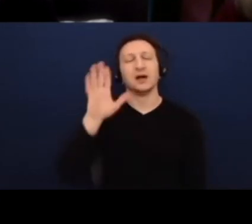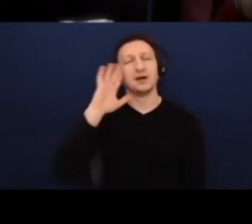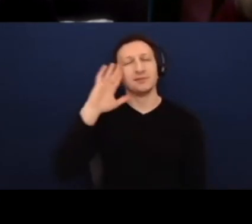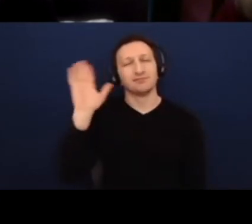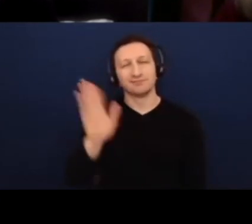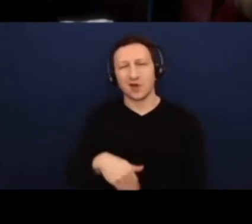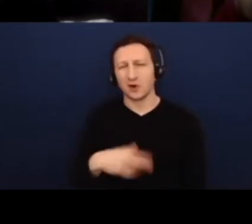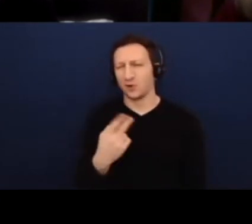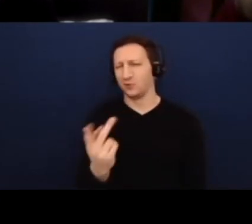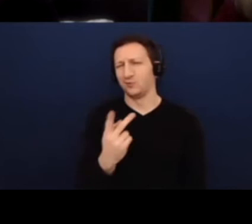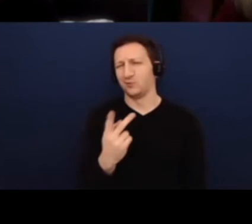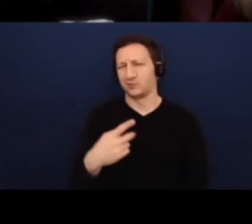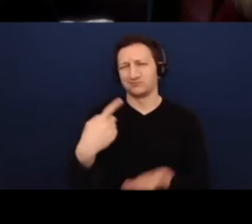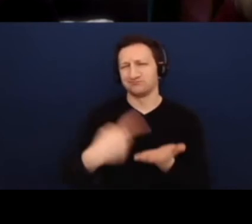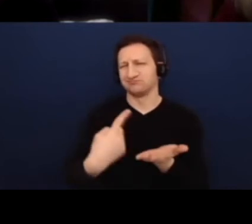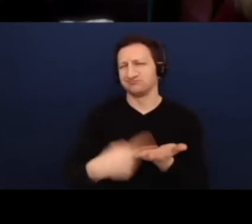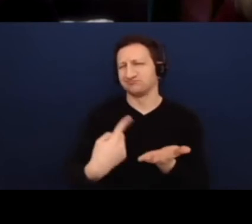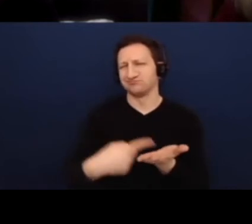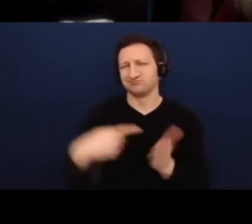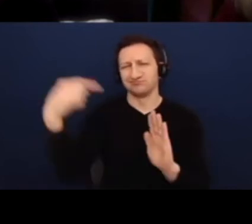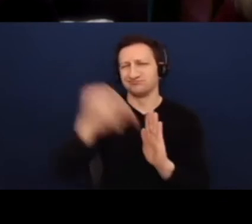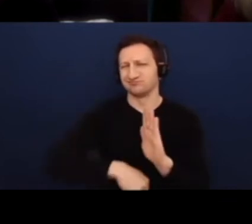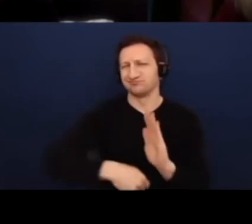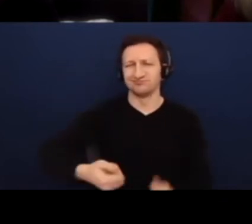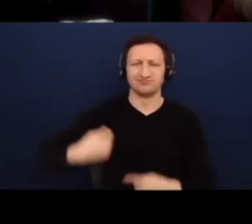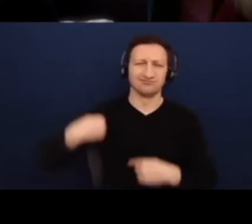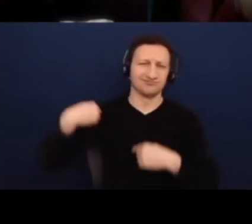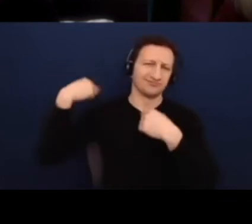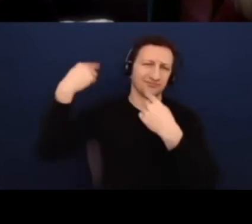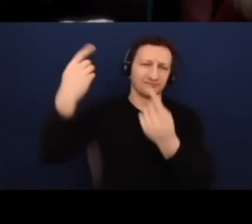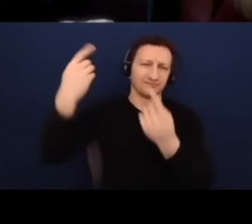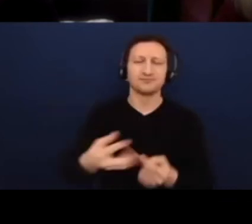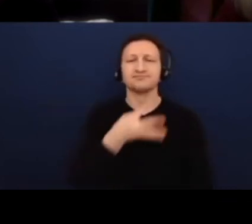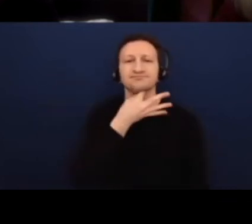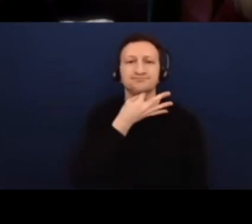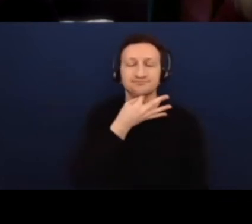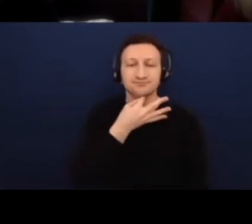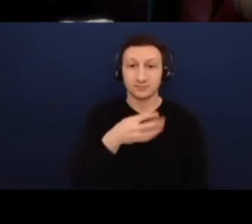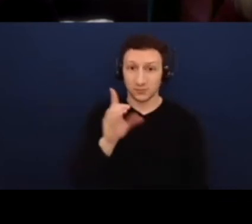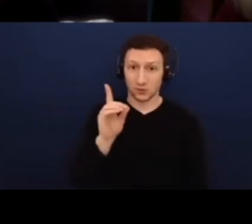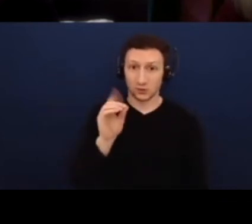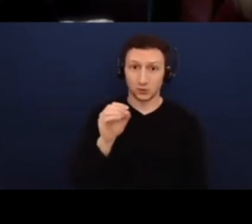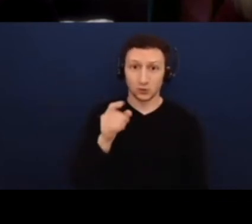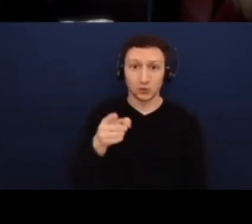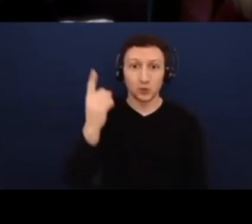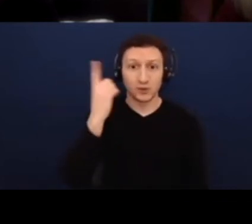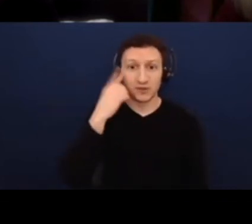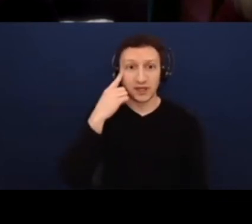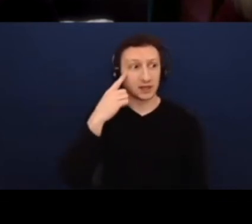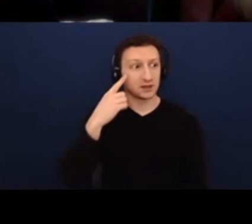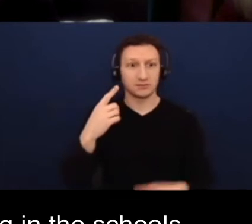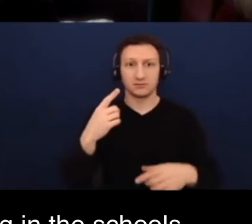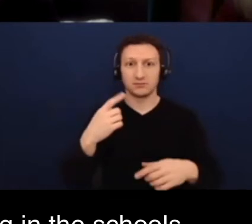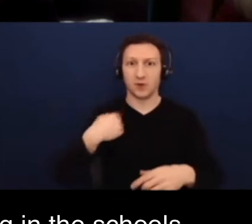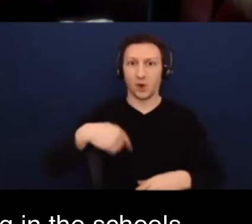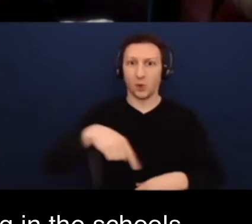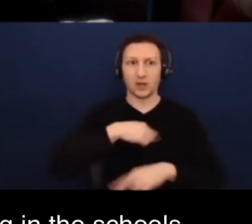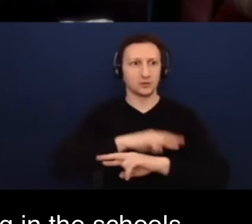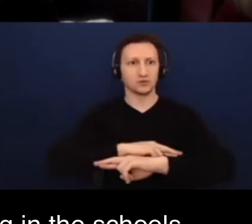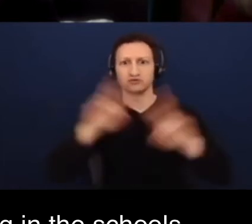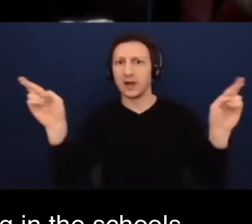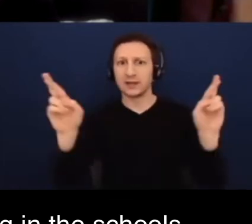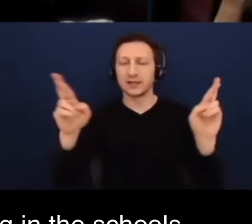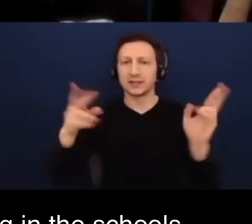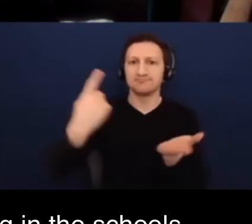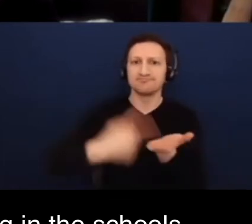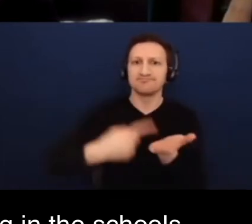you feel that there is room for bringing in bigger conversations, more programming